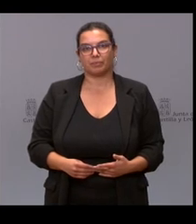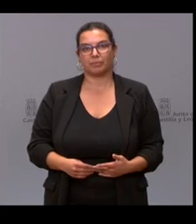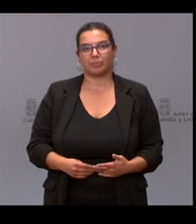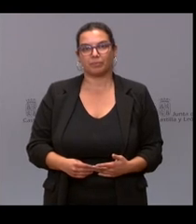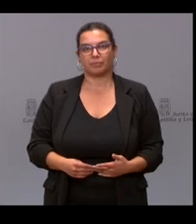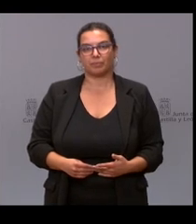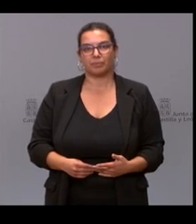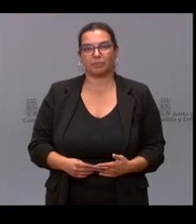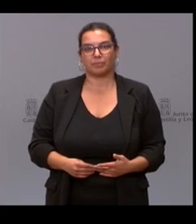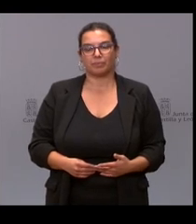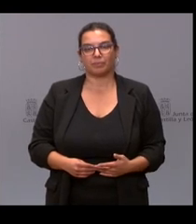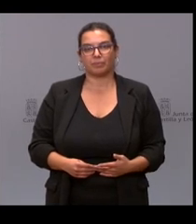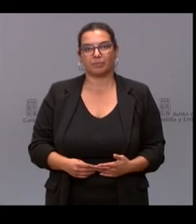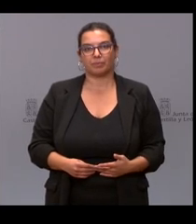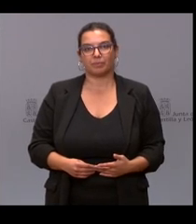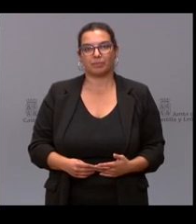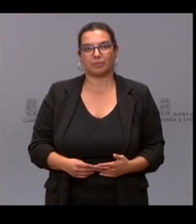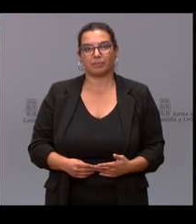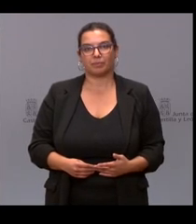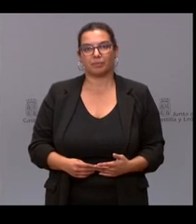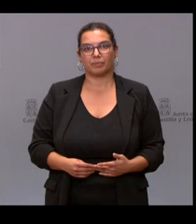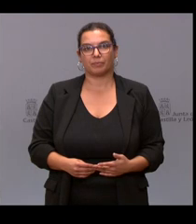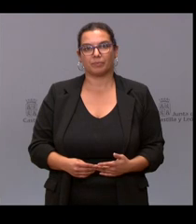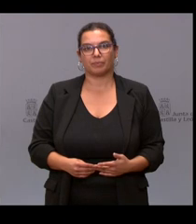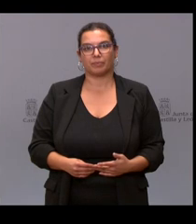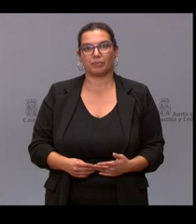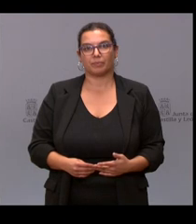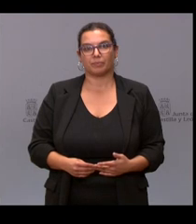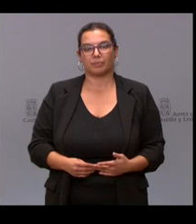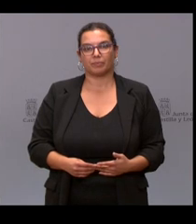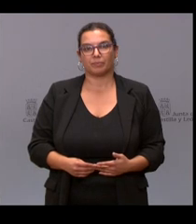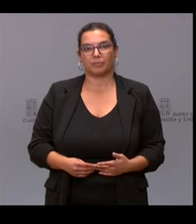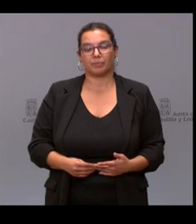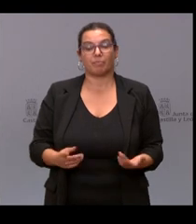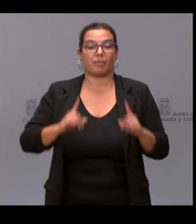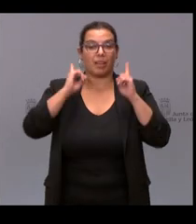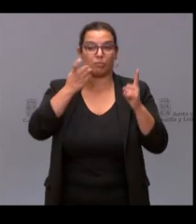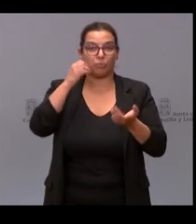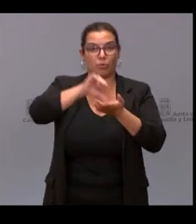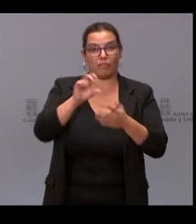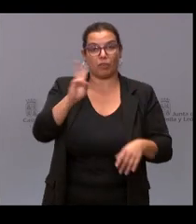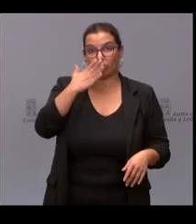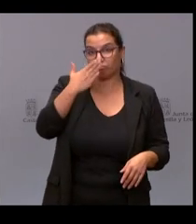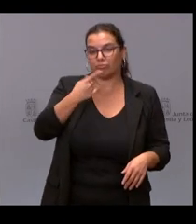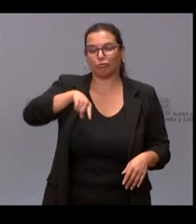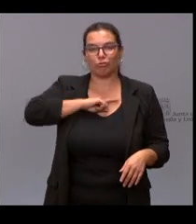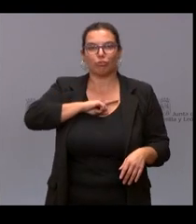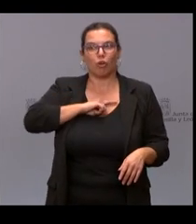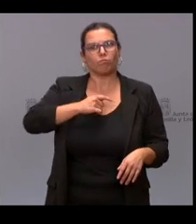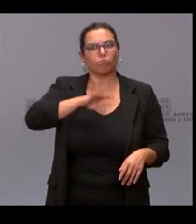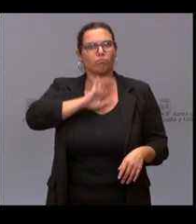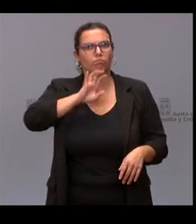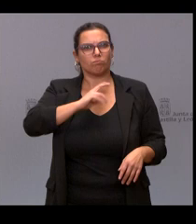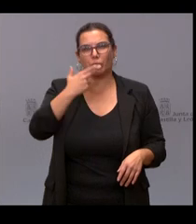the land that is available in Valladolid. It's a great, great site and a great opportunity. Y en el caso de Valladolid, la verdad es que estamos muy